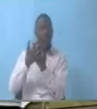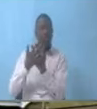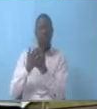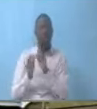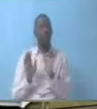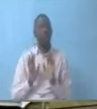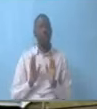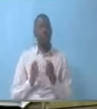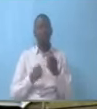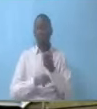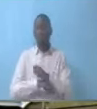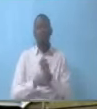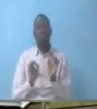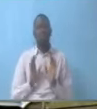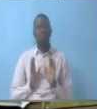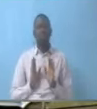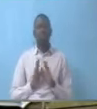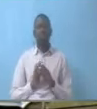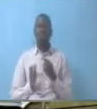tamen, but the only